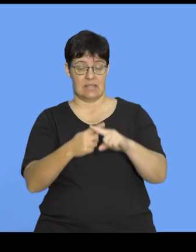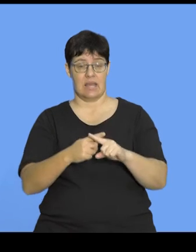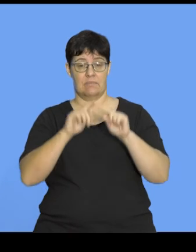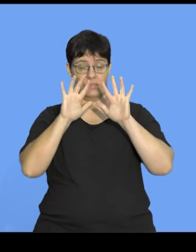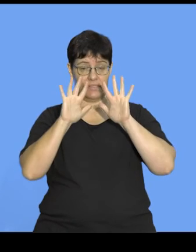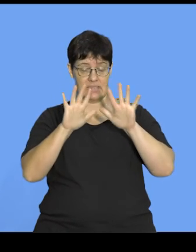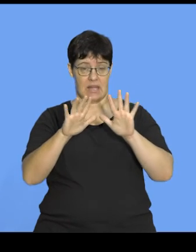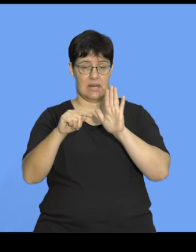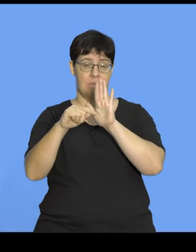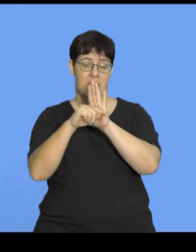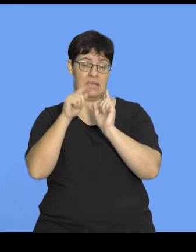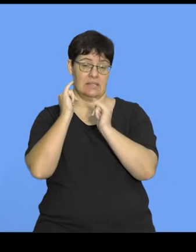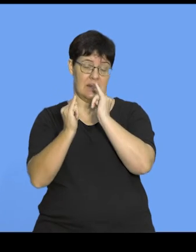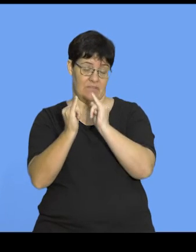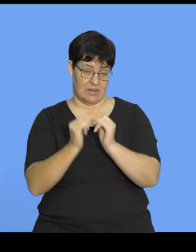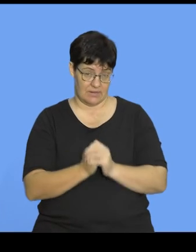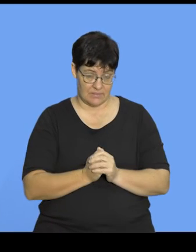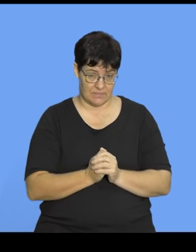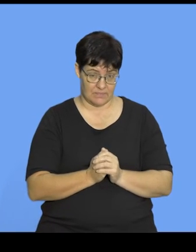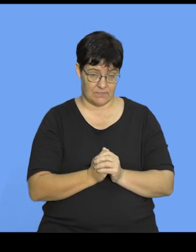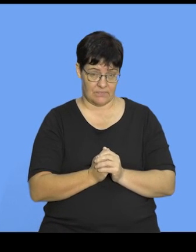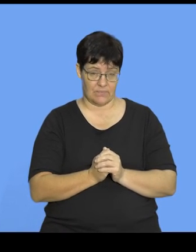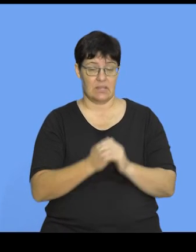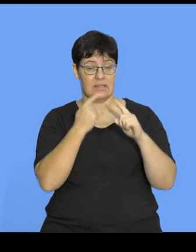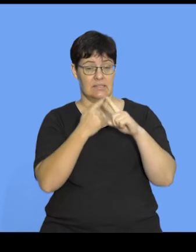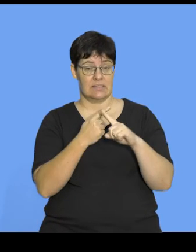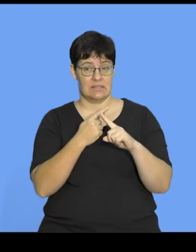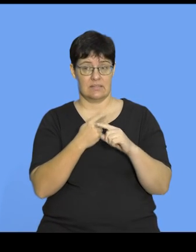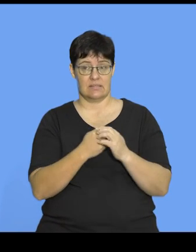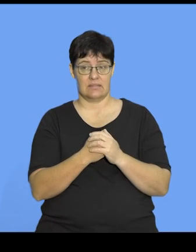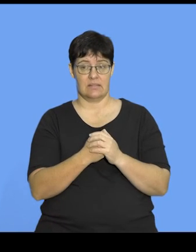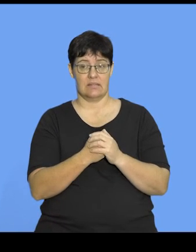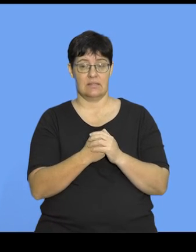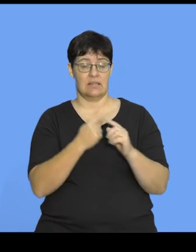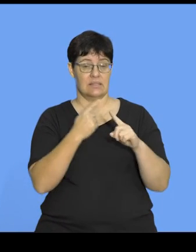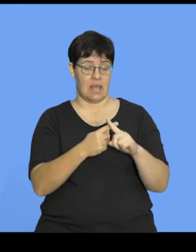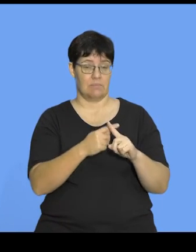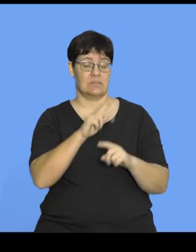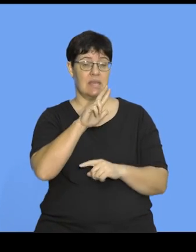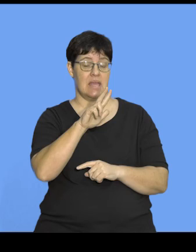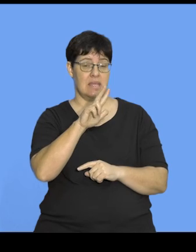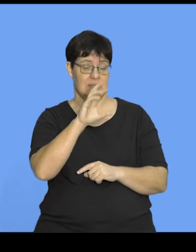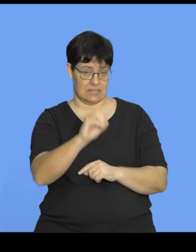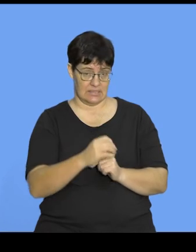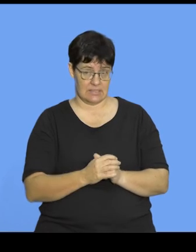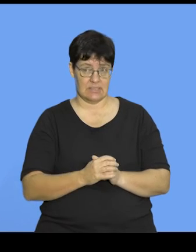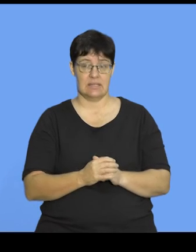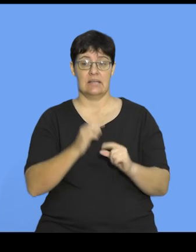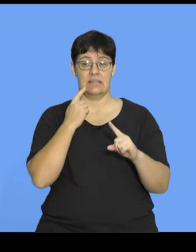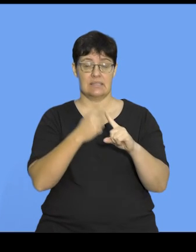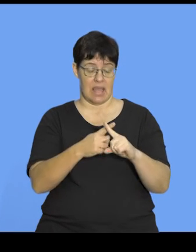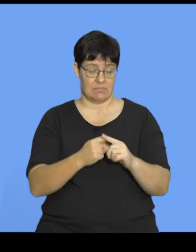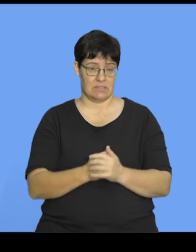6.67 to the minus 11, let's put the other one there, times by